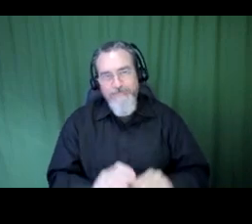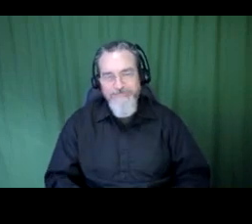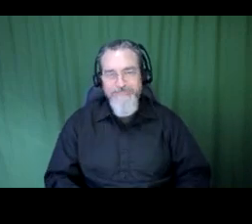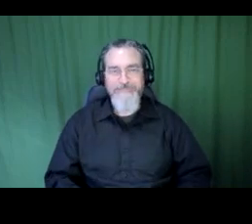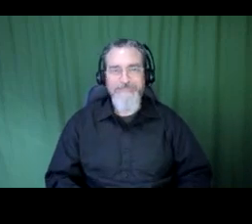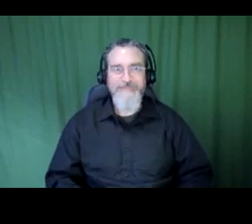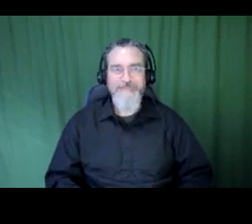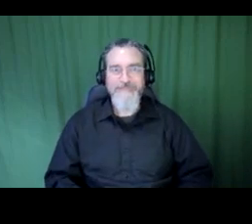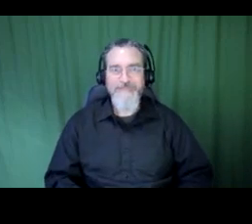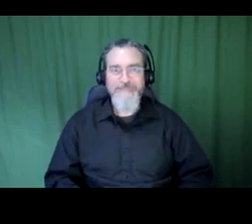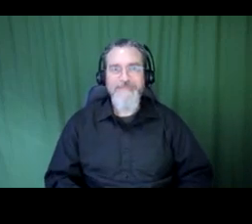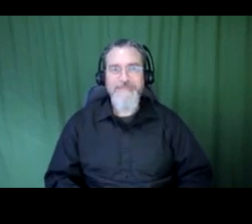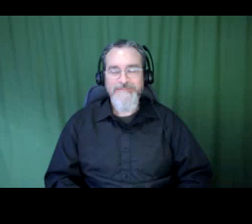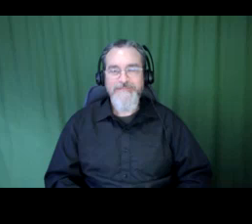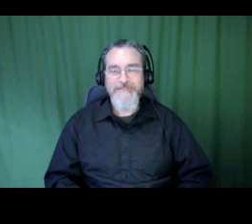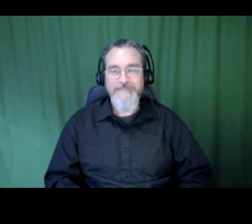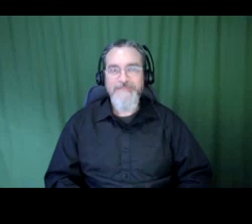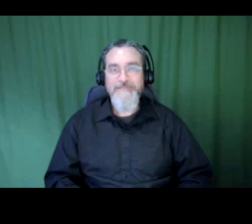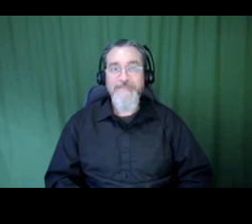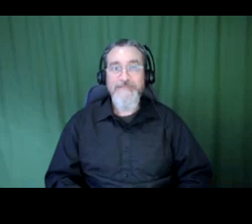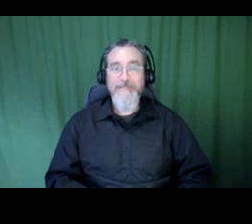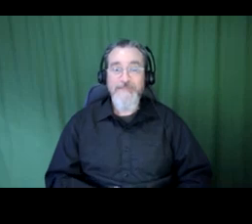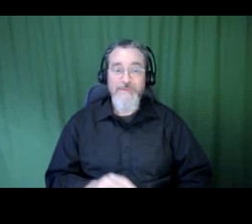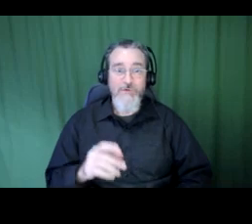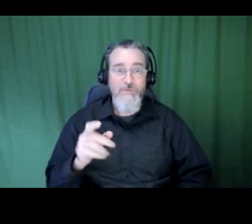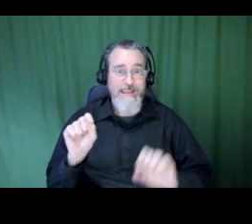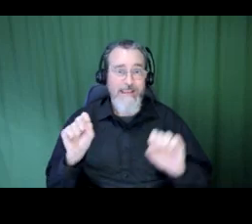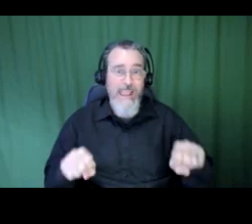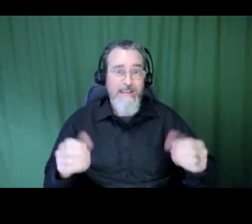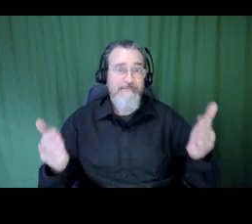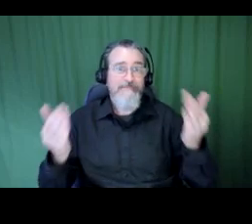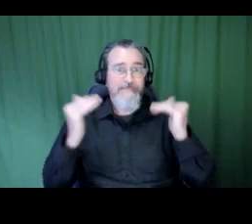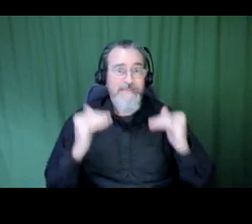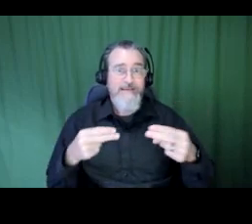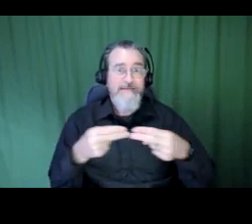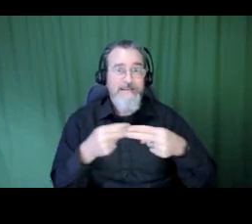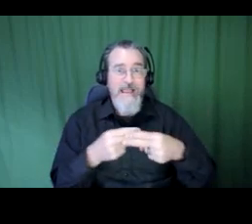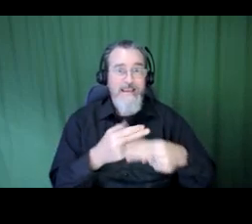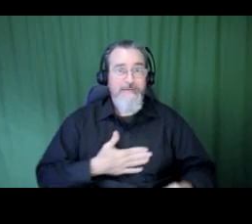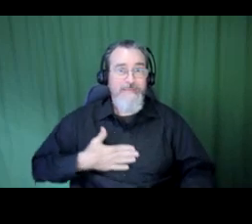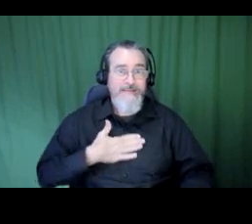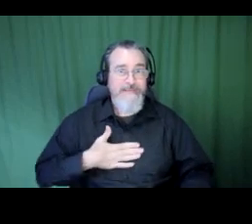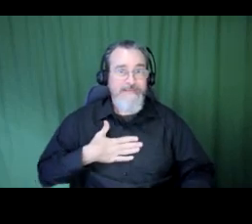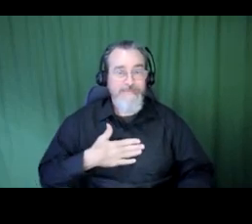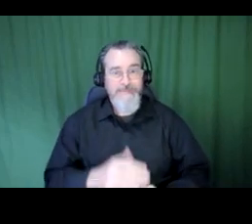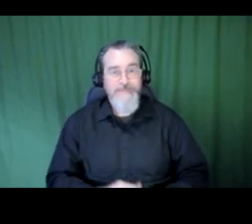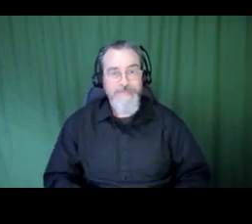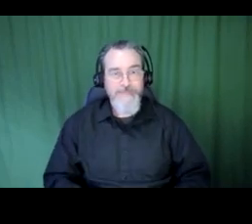To Amara / my Wizards of Oz, we can go ahead and go to the next slide, please.